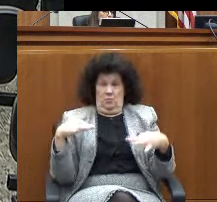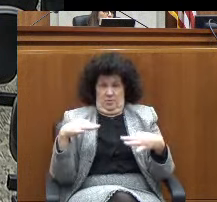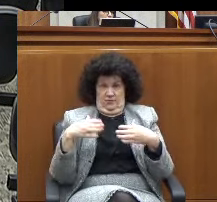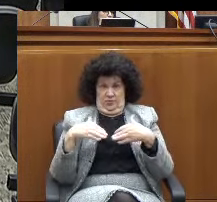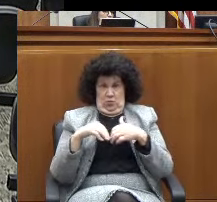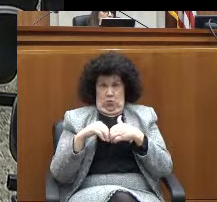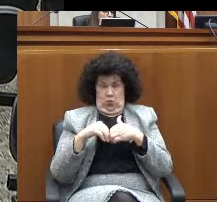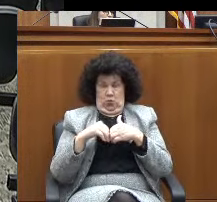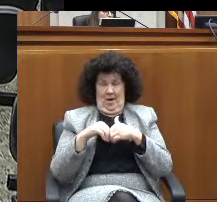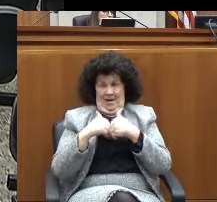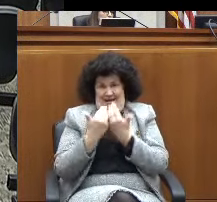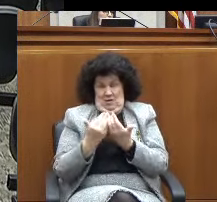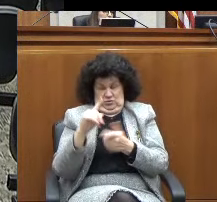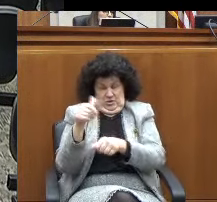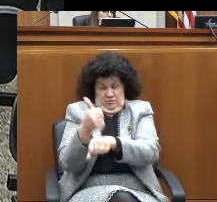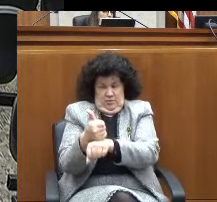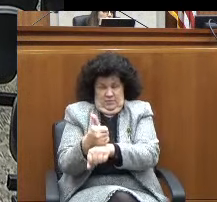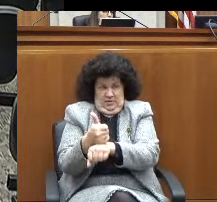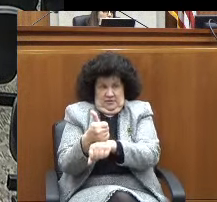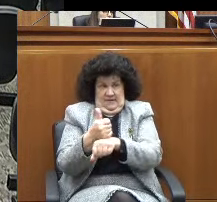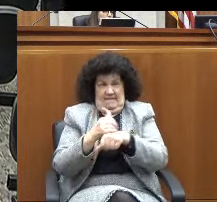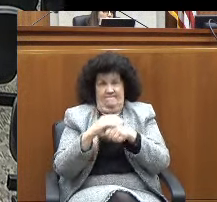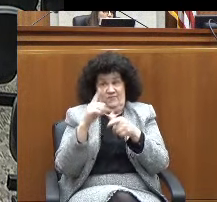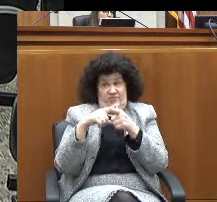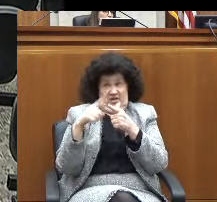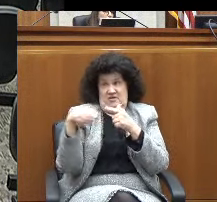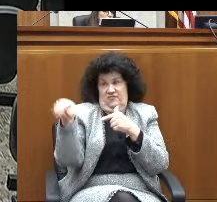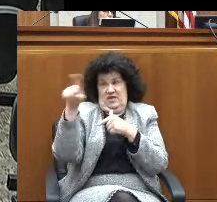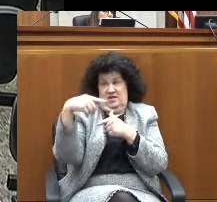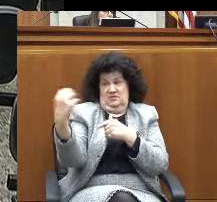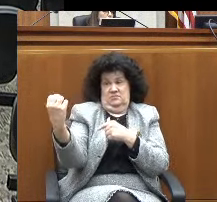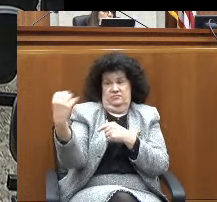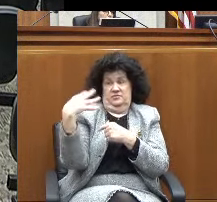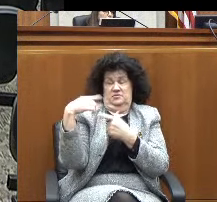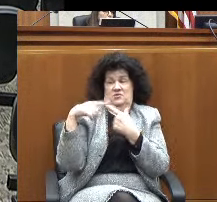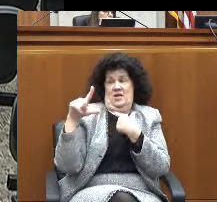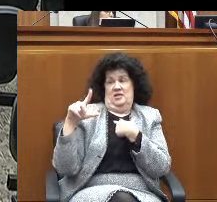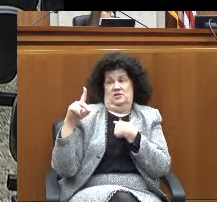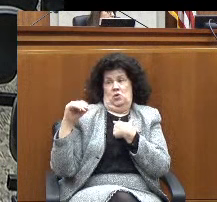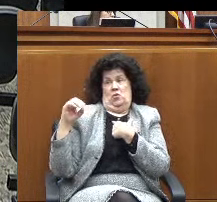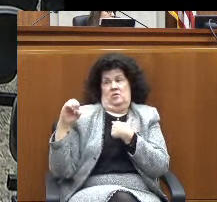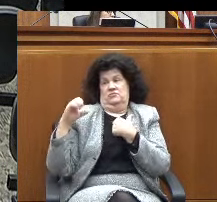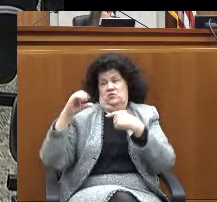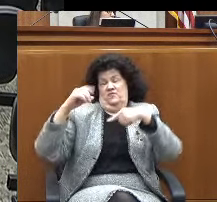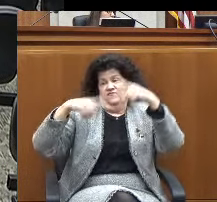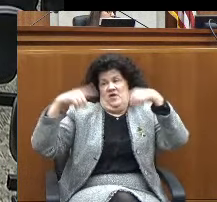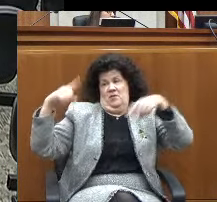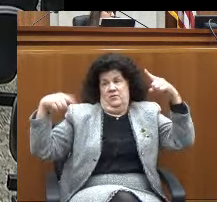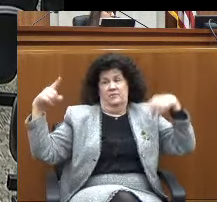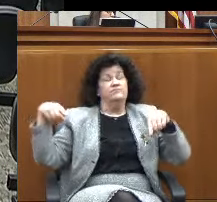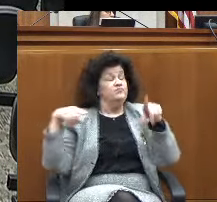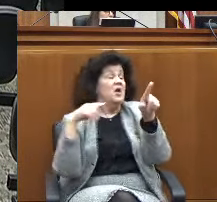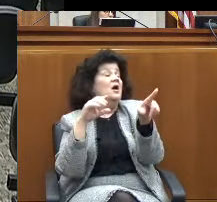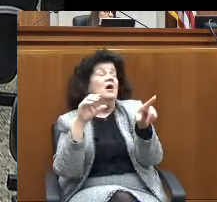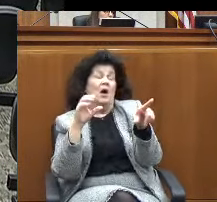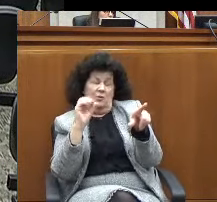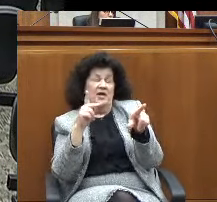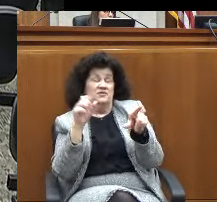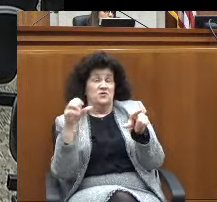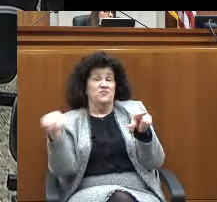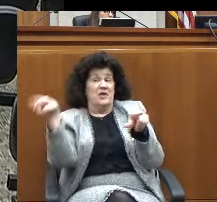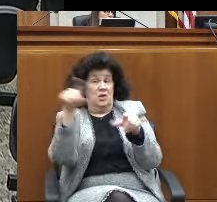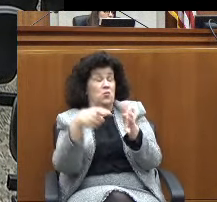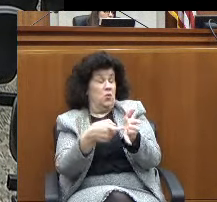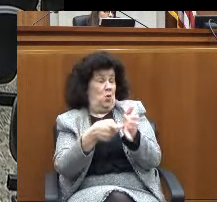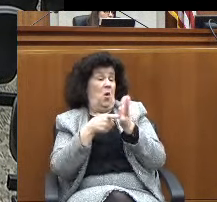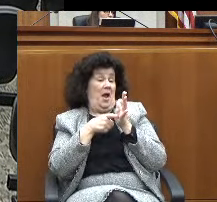implemented on their own. And then that data is then submitted to LDOE. So it varies. Okay, but they are required to do it in some way, just